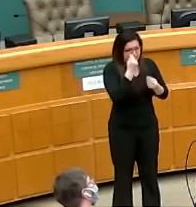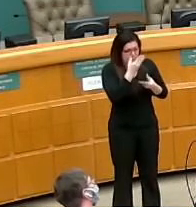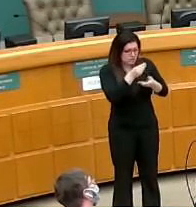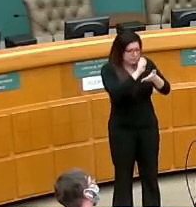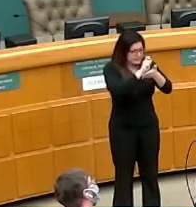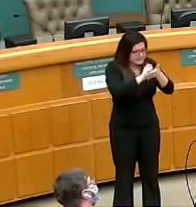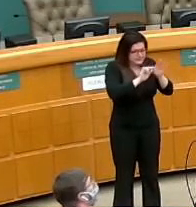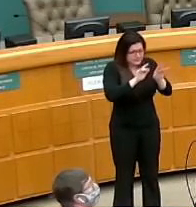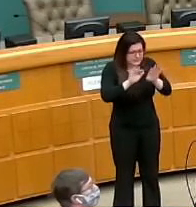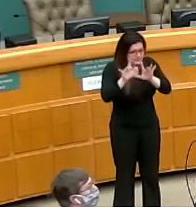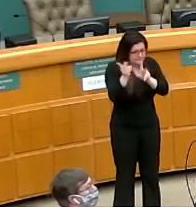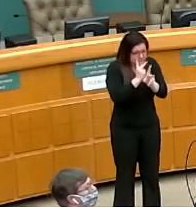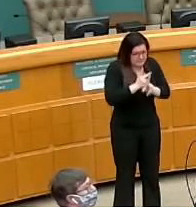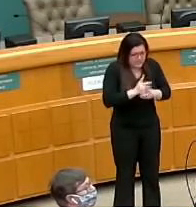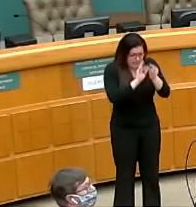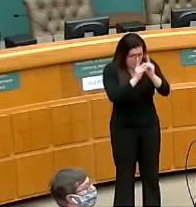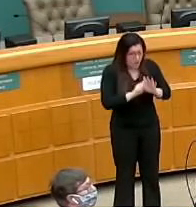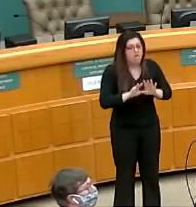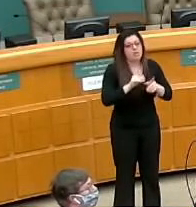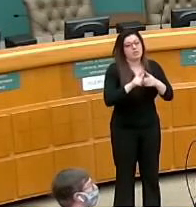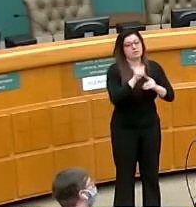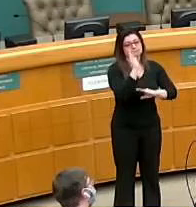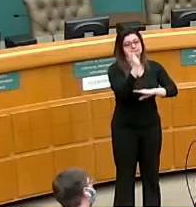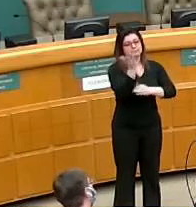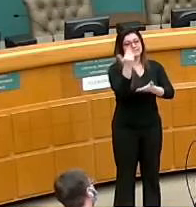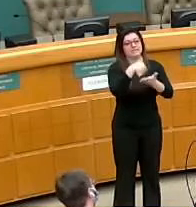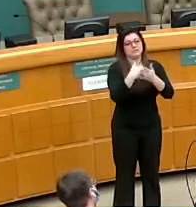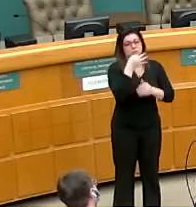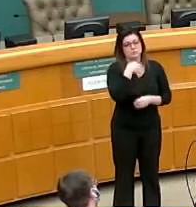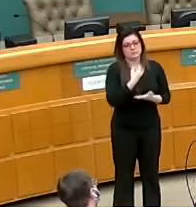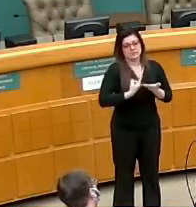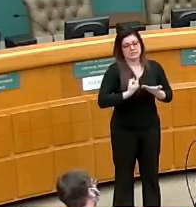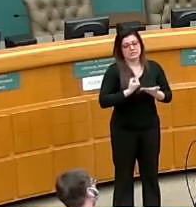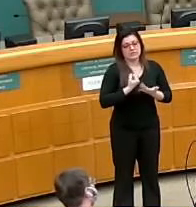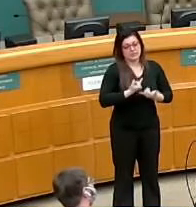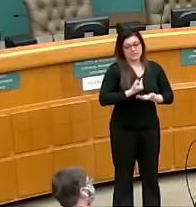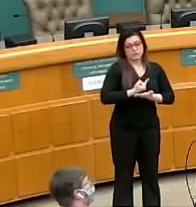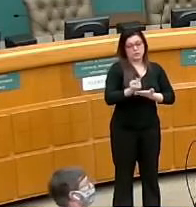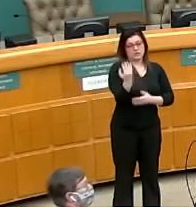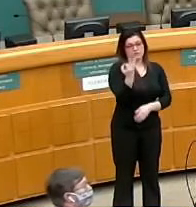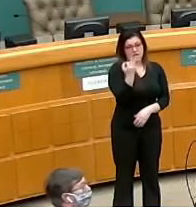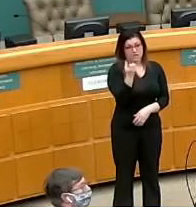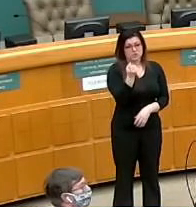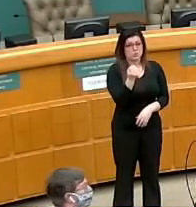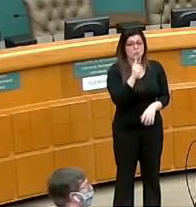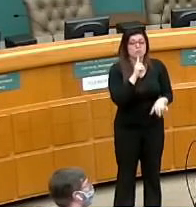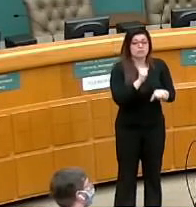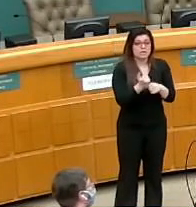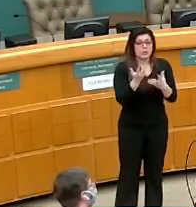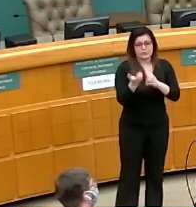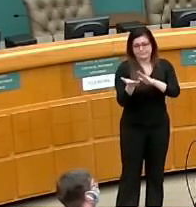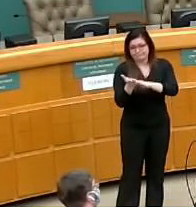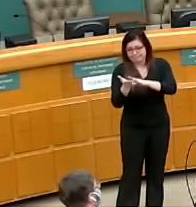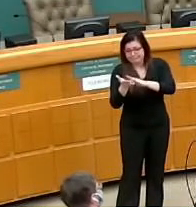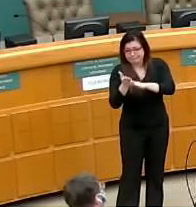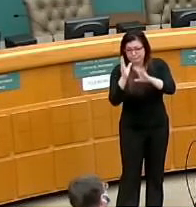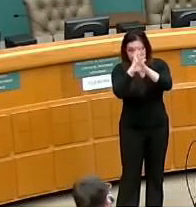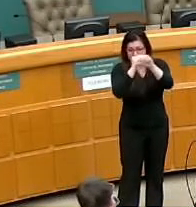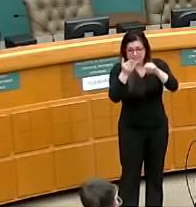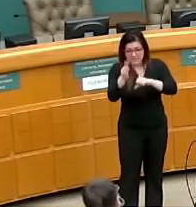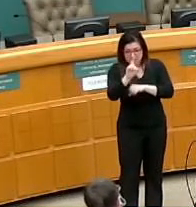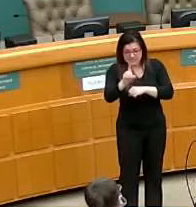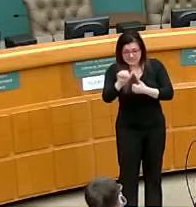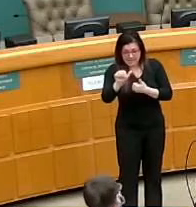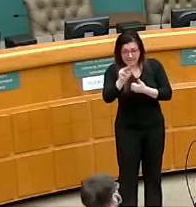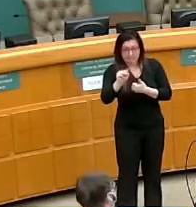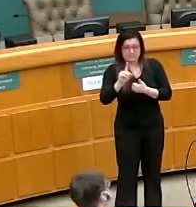press briefing. And so I did just want to give a shout out to Dr. Miller and all of the team really at Texas A&M Corpus